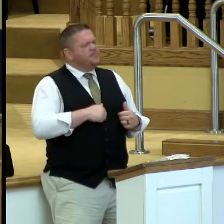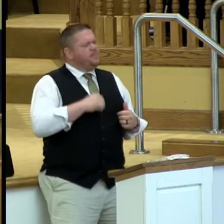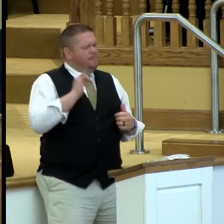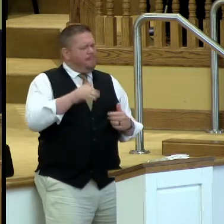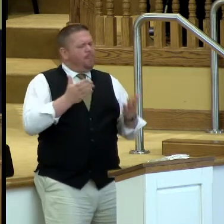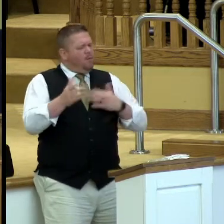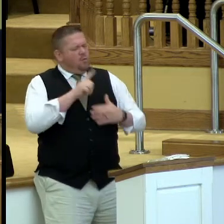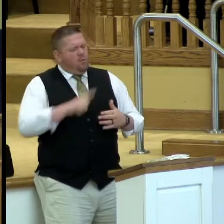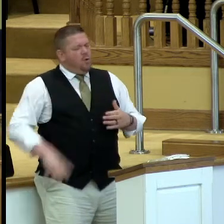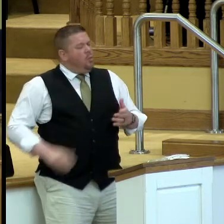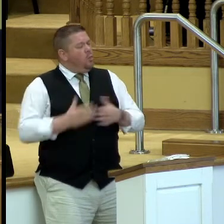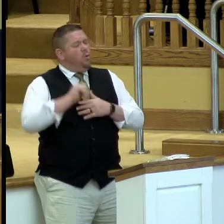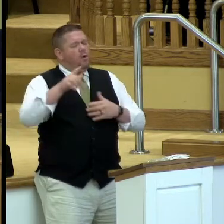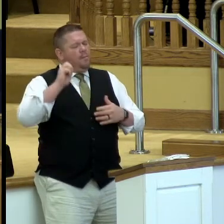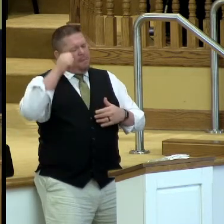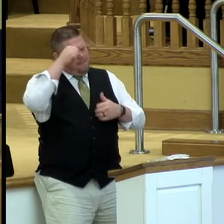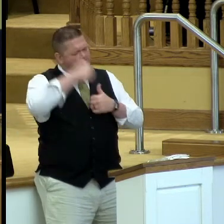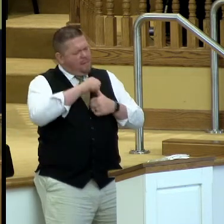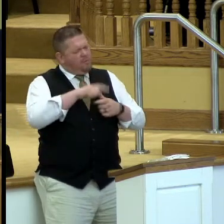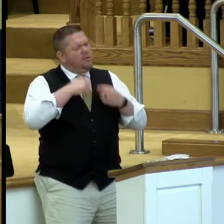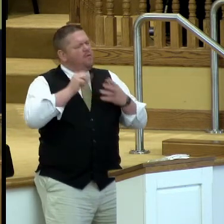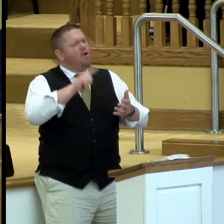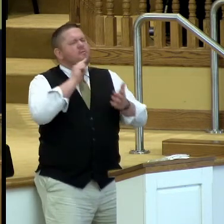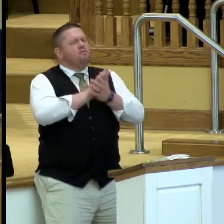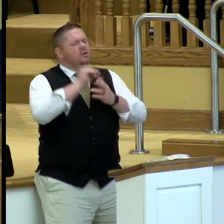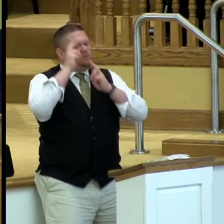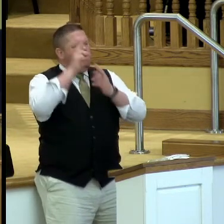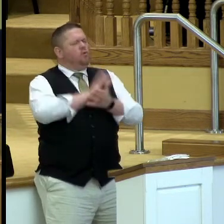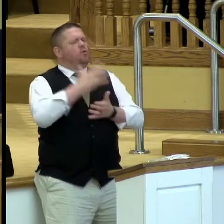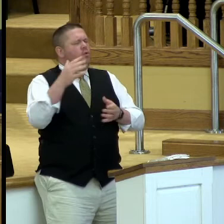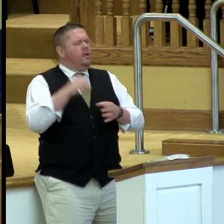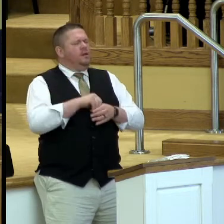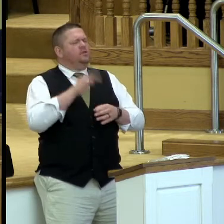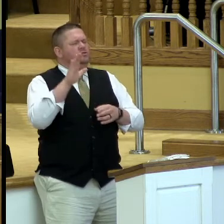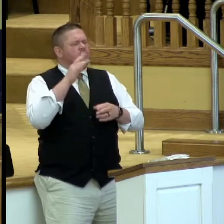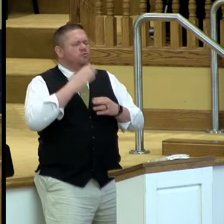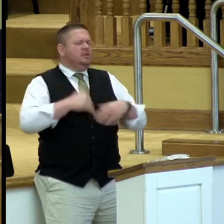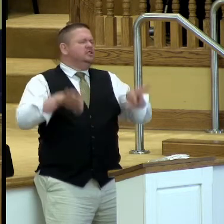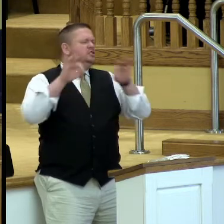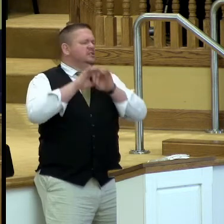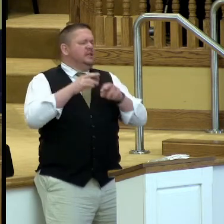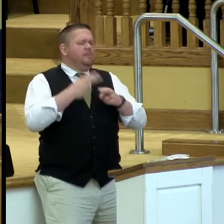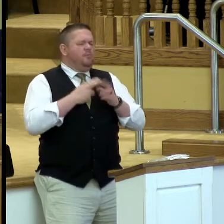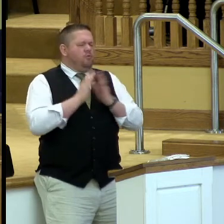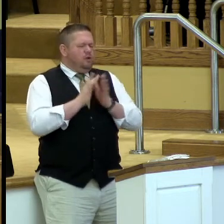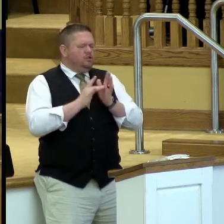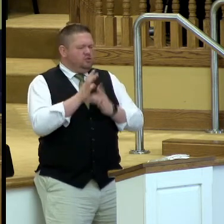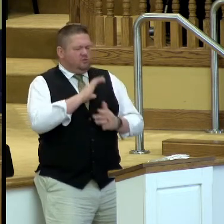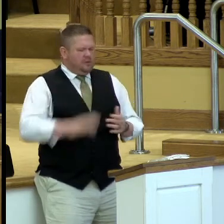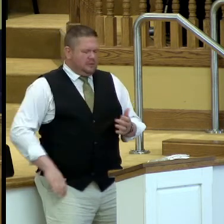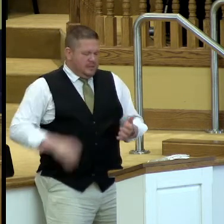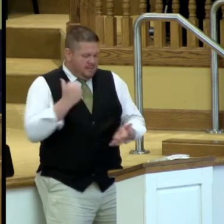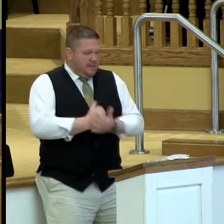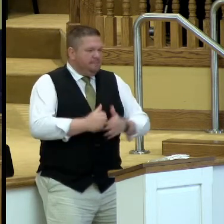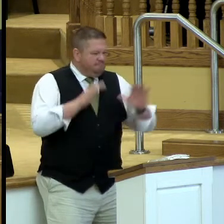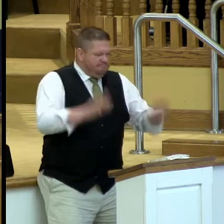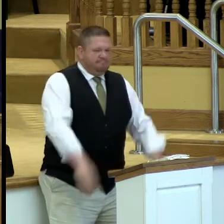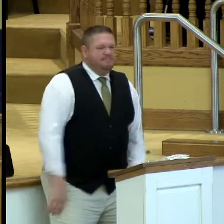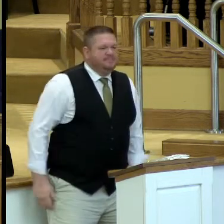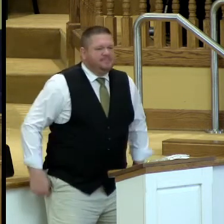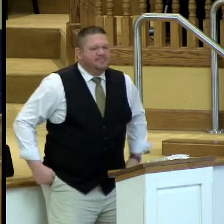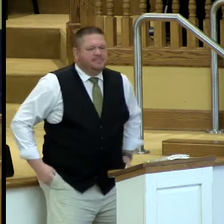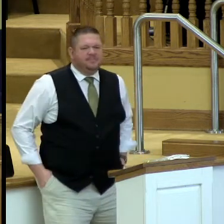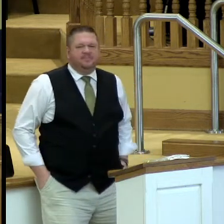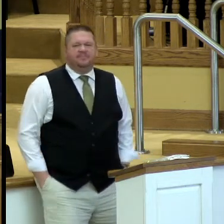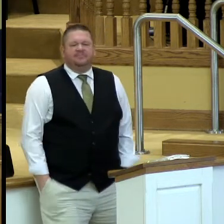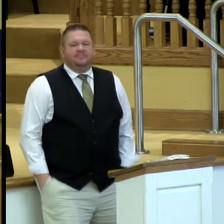Father. And through it all, we'll be mindful to give you all the praise, the honor, and the glory. And it's in your most precious and holy name of Jesus Christ I pray. Amen. And you